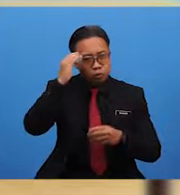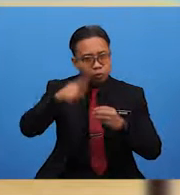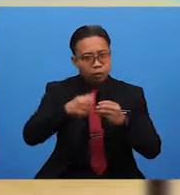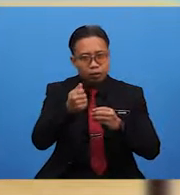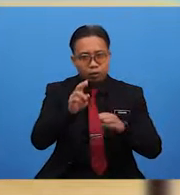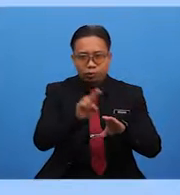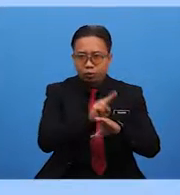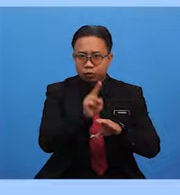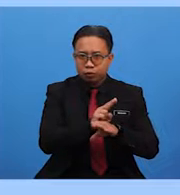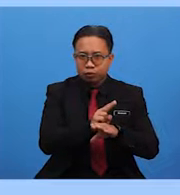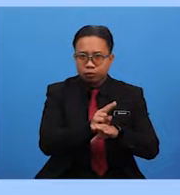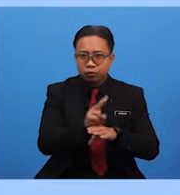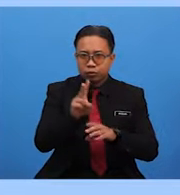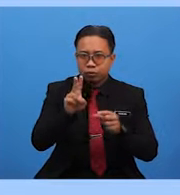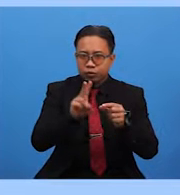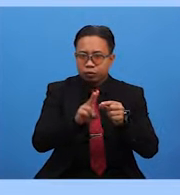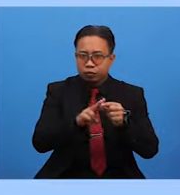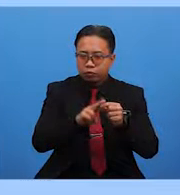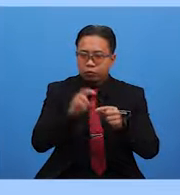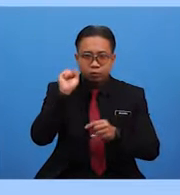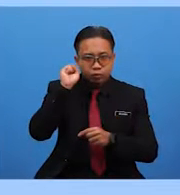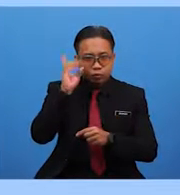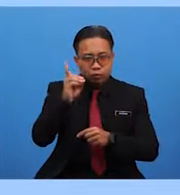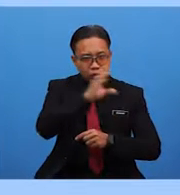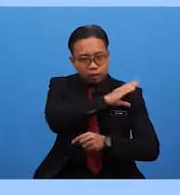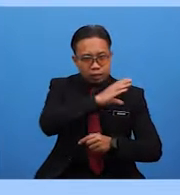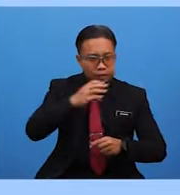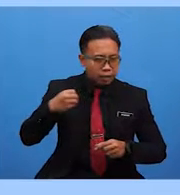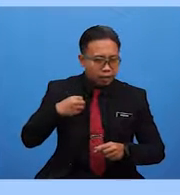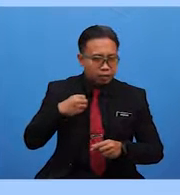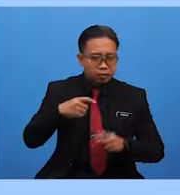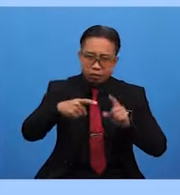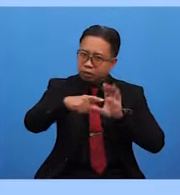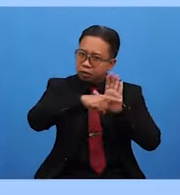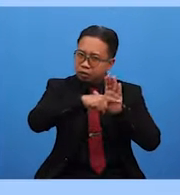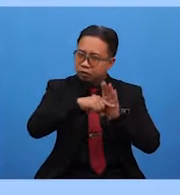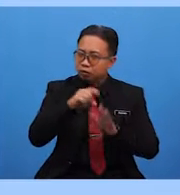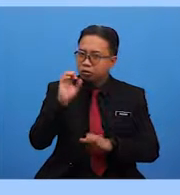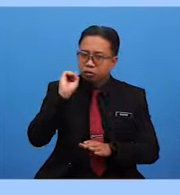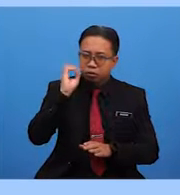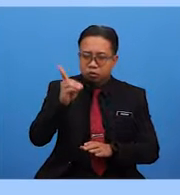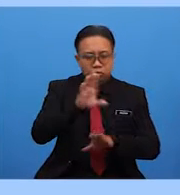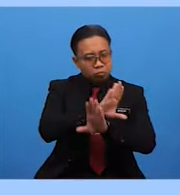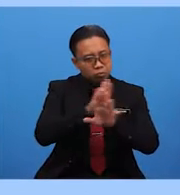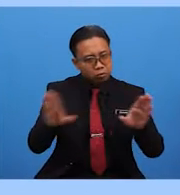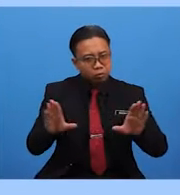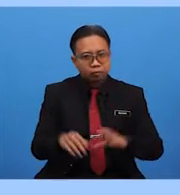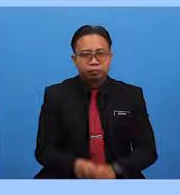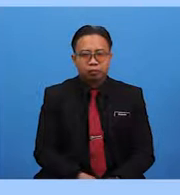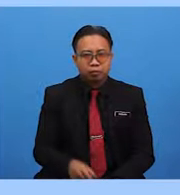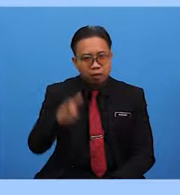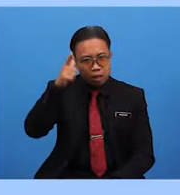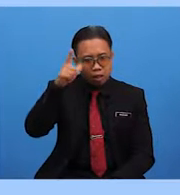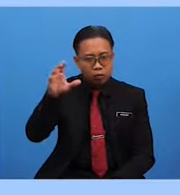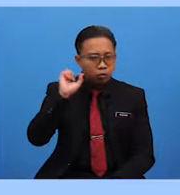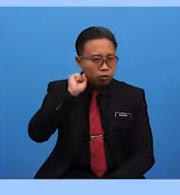use the modal verb should and the negative form should not? Let us look at